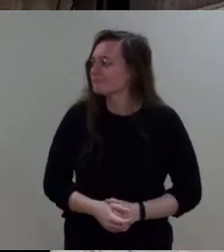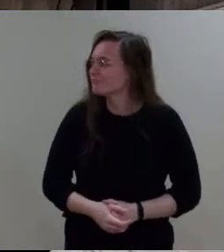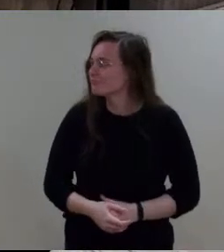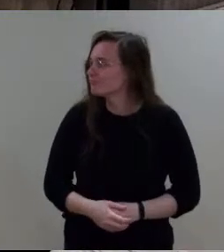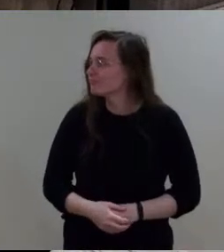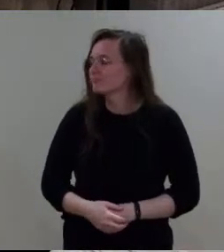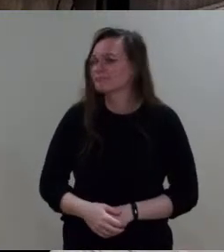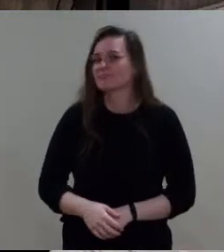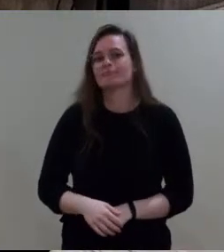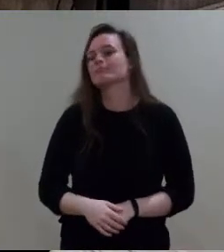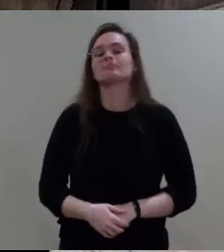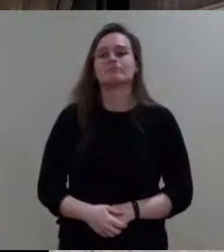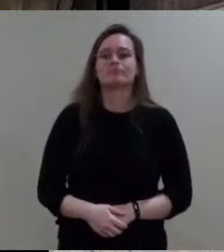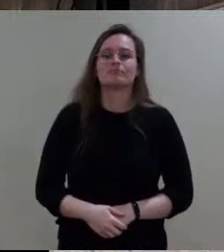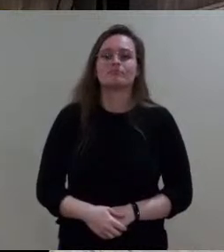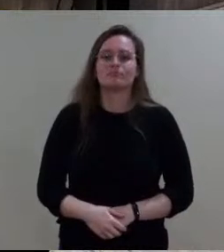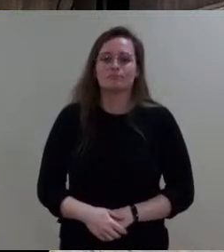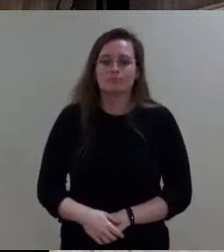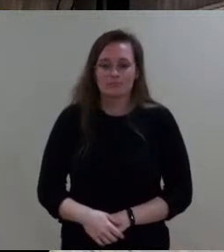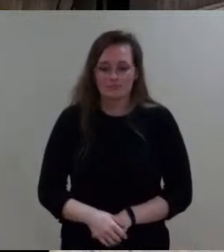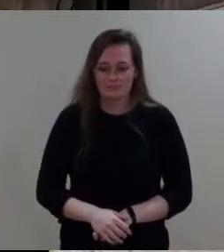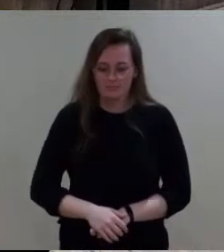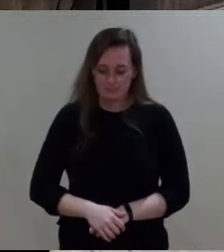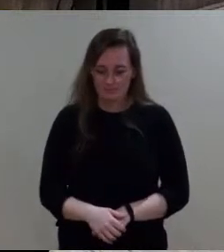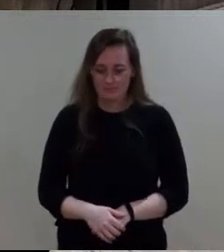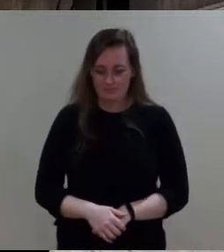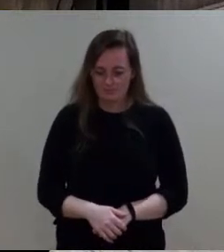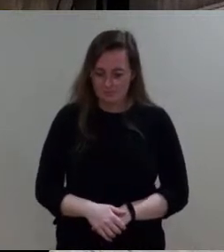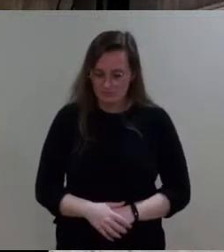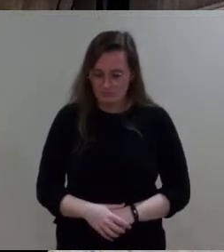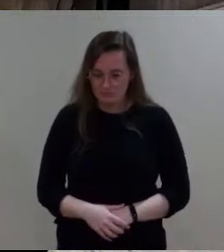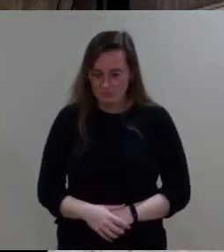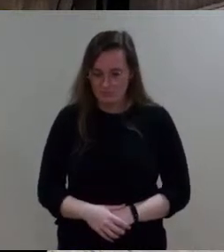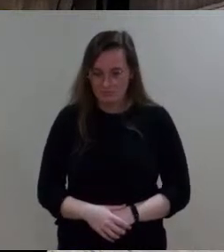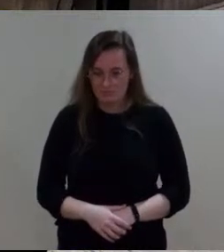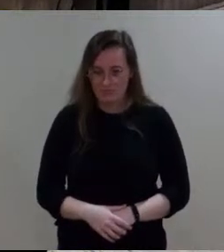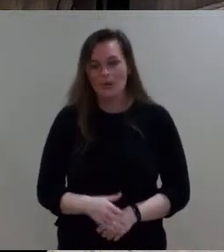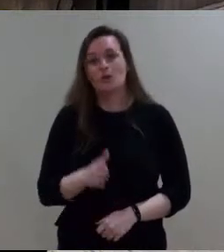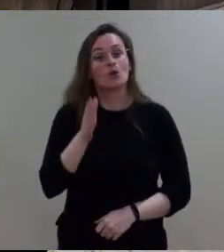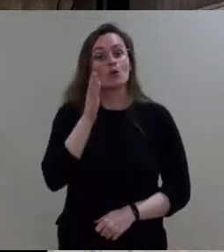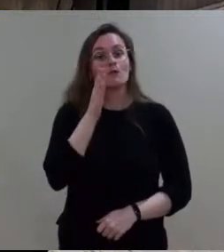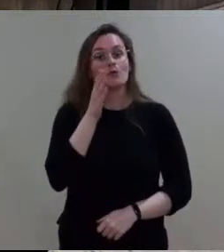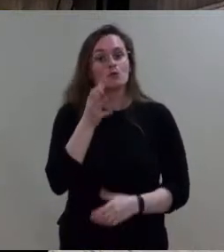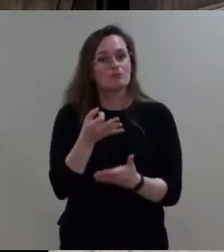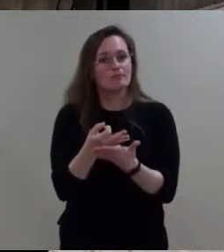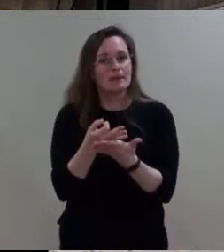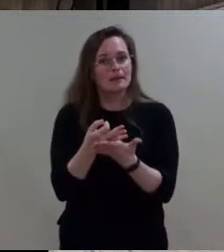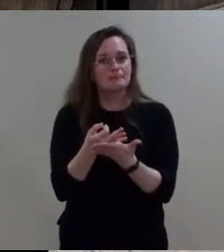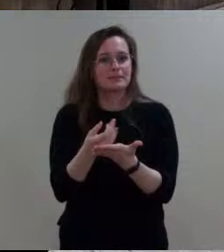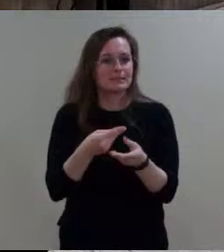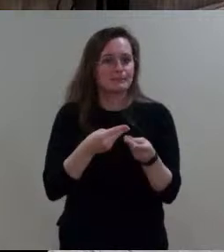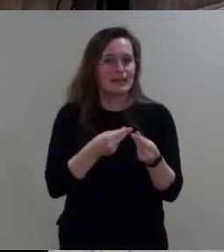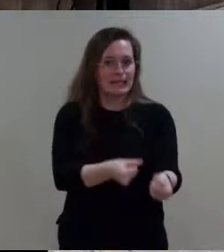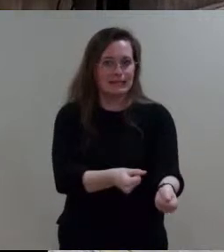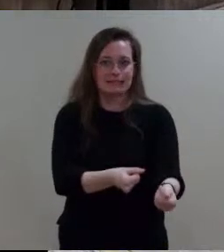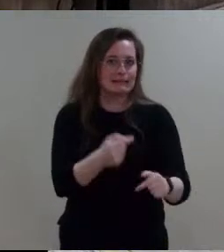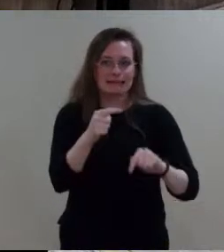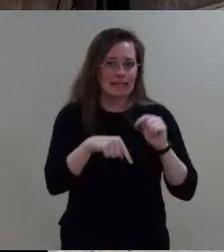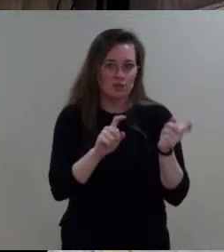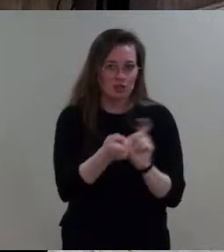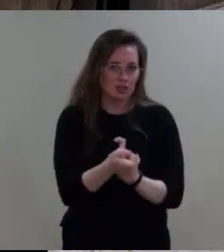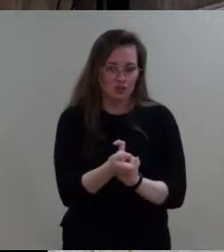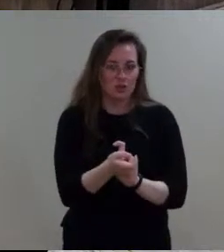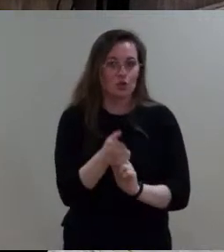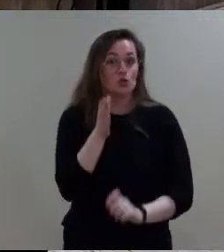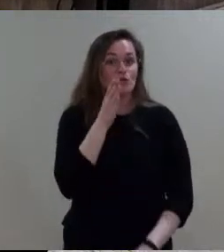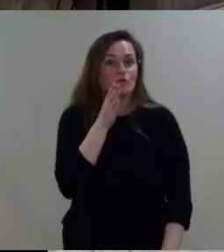Some of the spending that we have on the horizon are rather non-negotiable. So the 2030 deadline is about